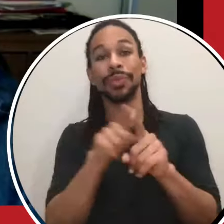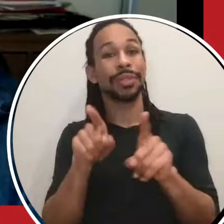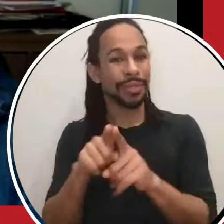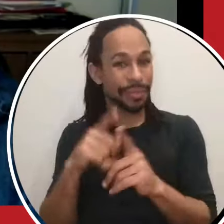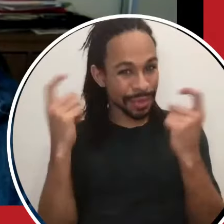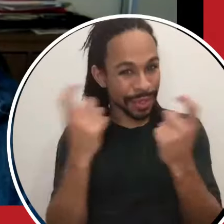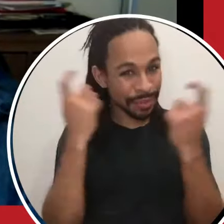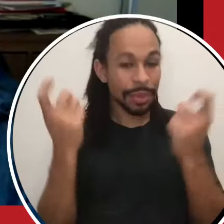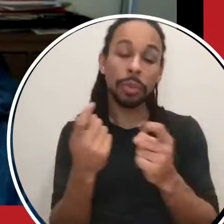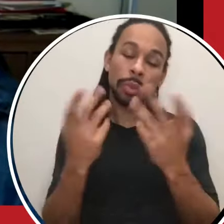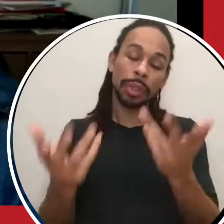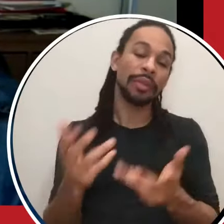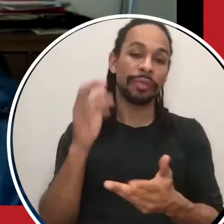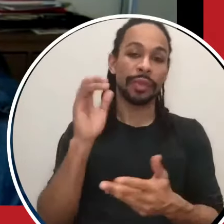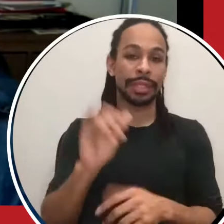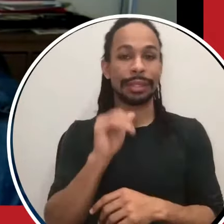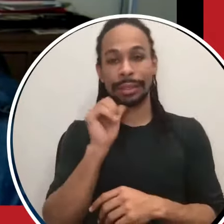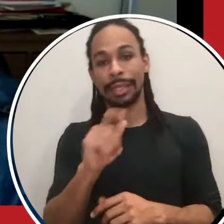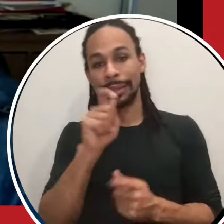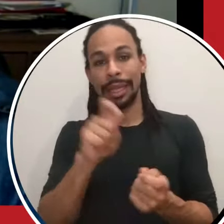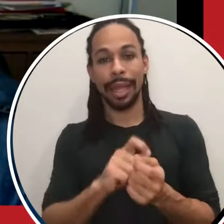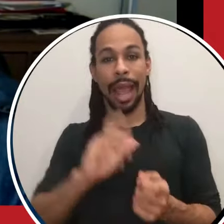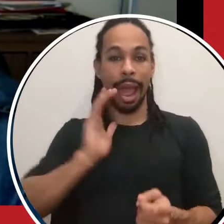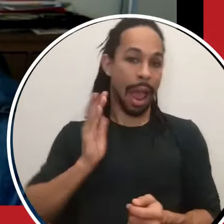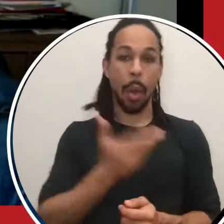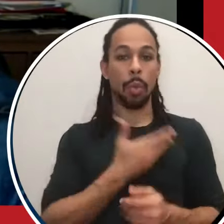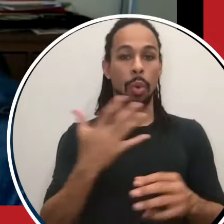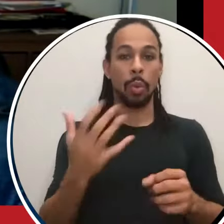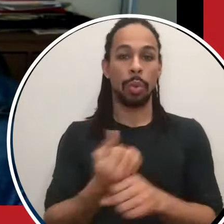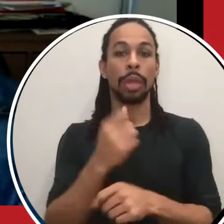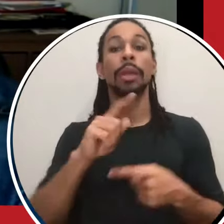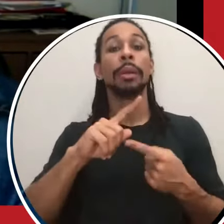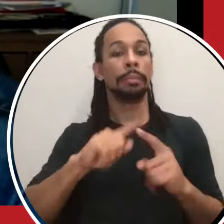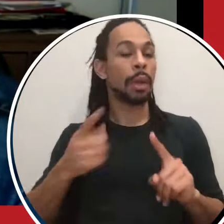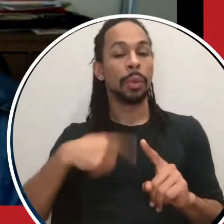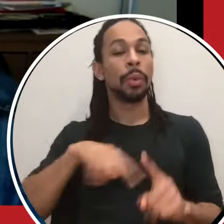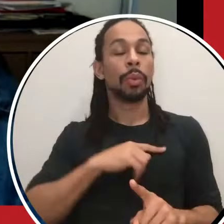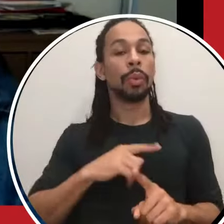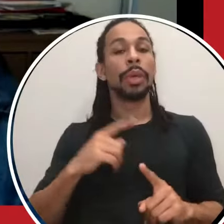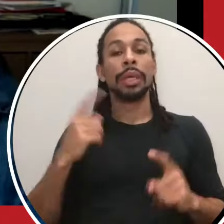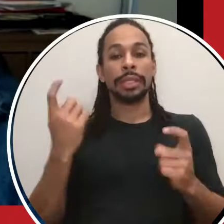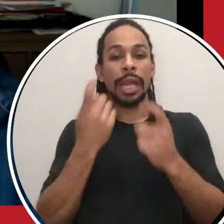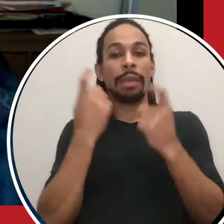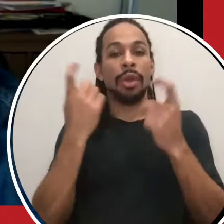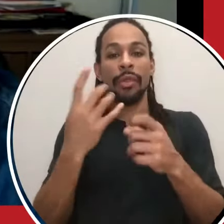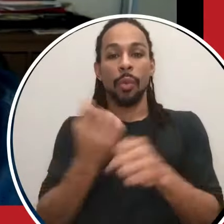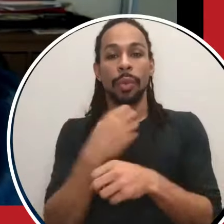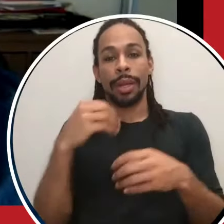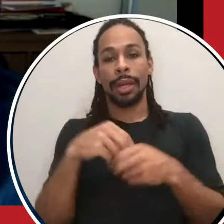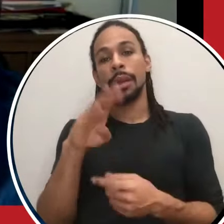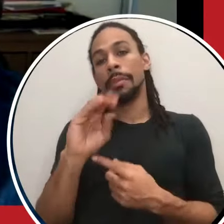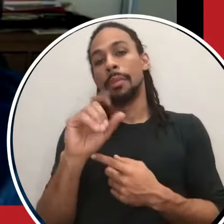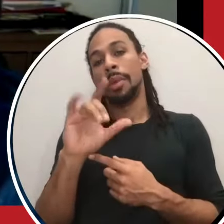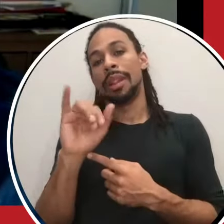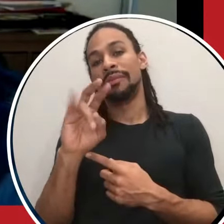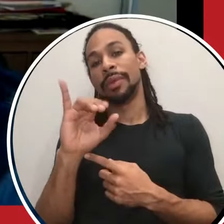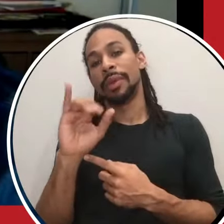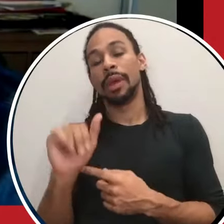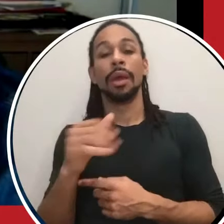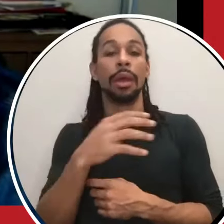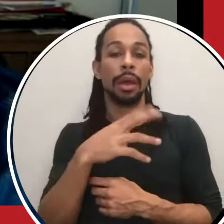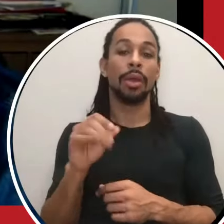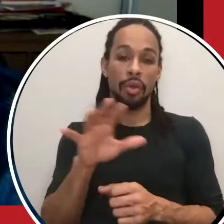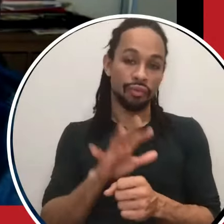win exactly, but we do celebrate the win in Bolivia and around the world. We're